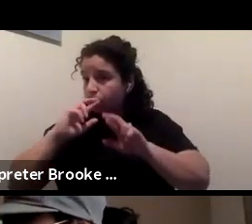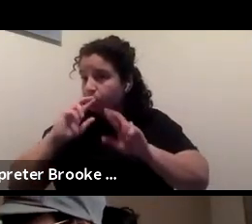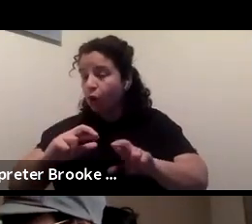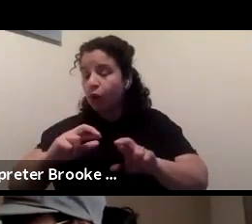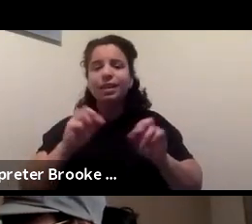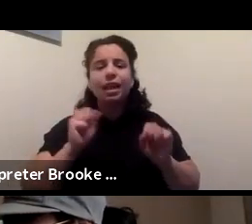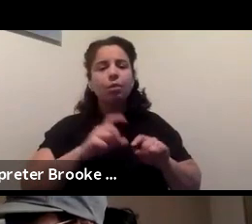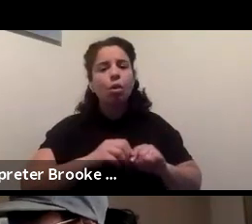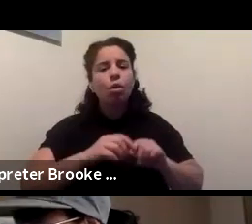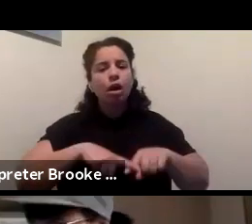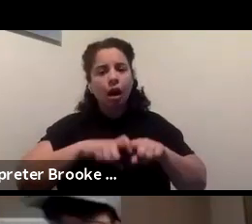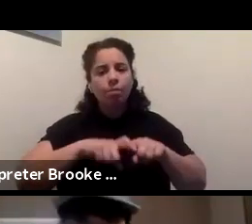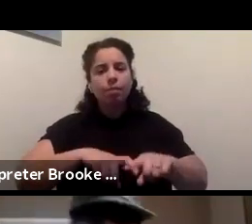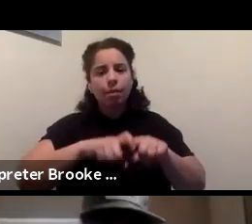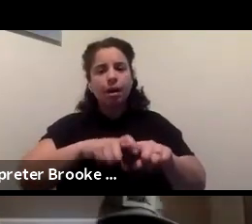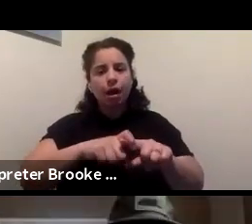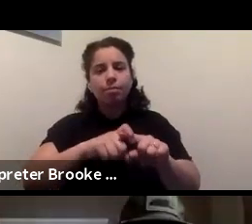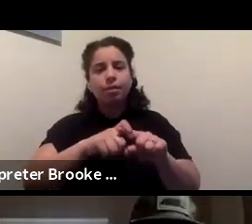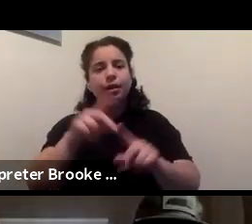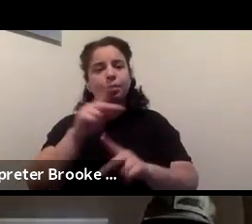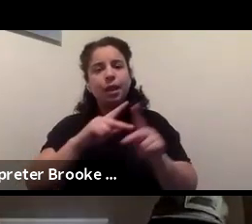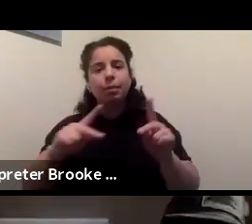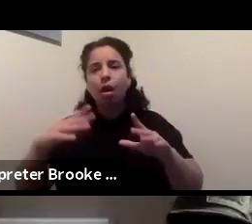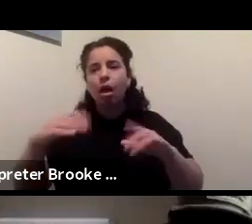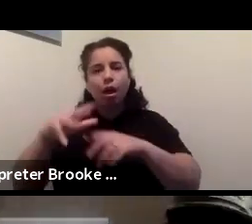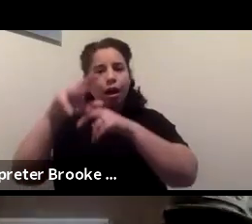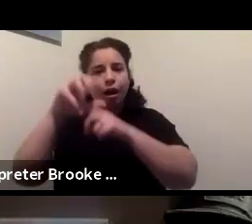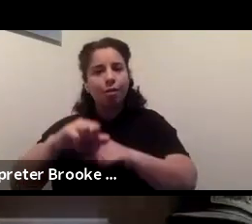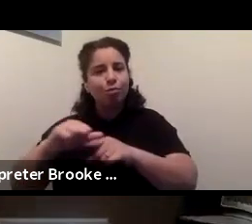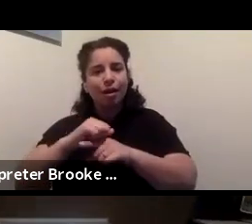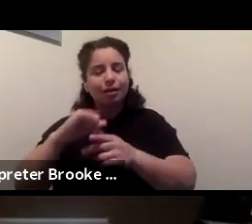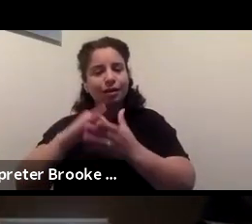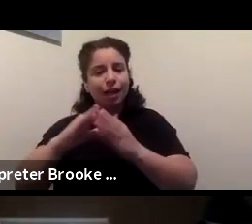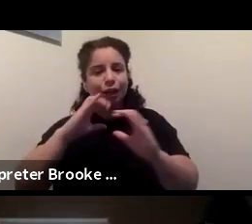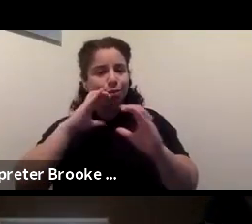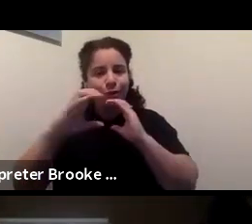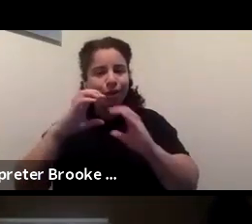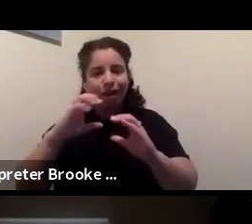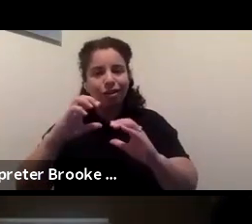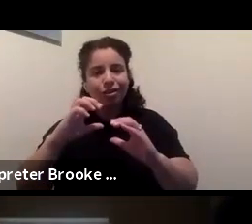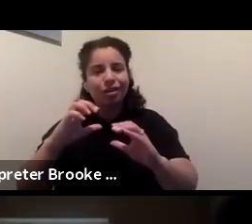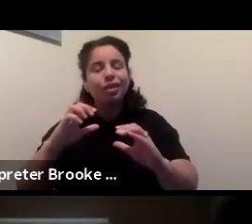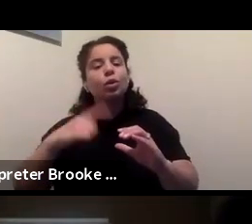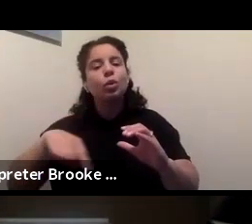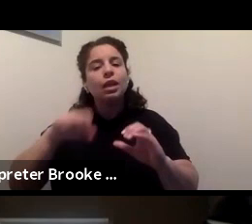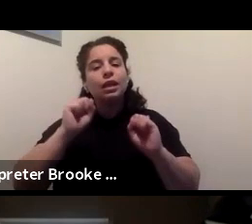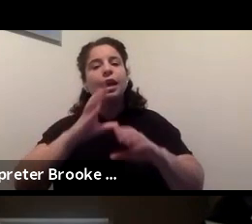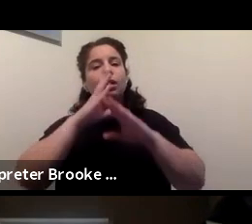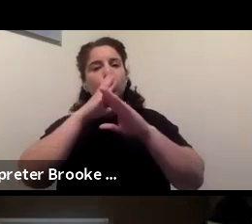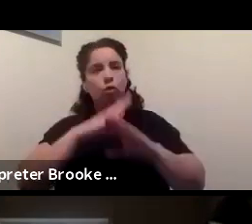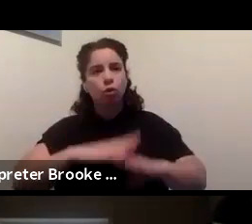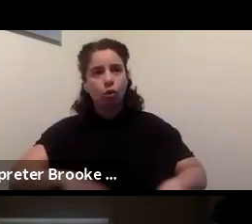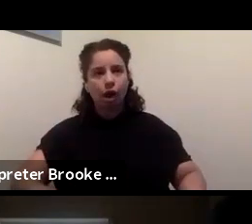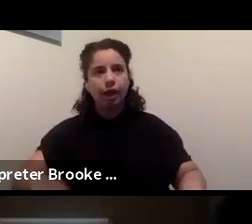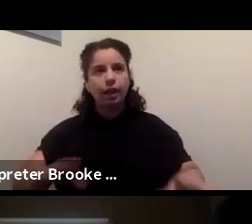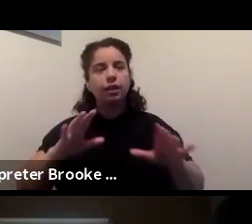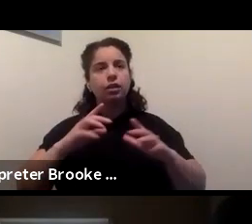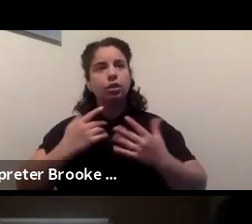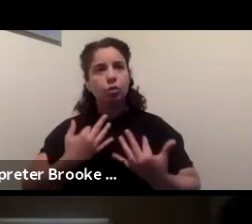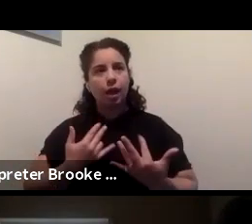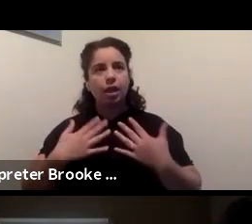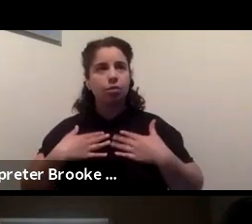maybe more foreign to this kind of mode of communication. So quiet ways of responding in our bodies that may be private, that may